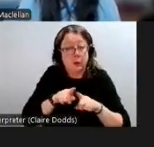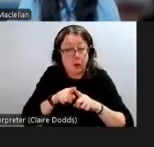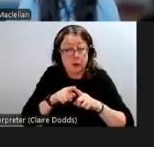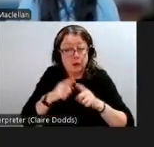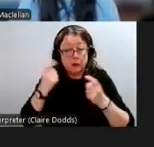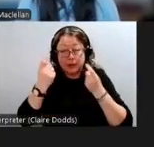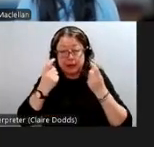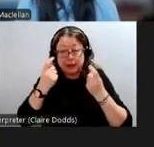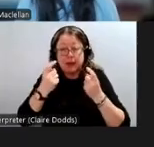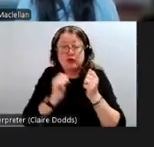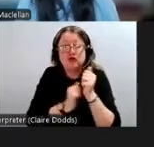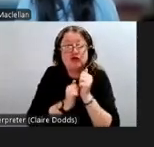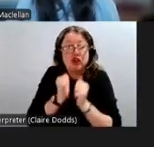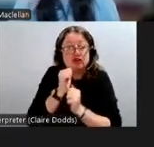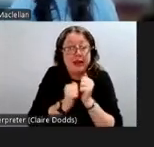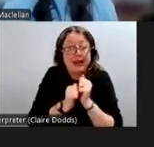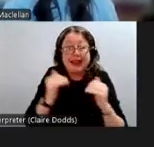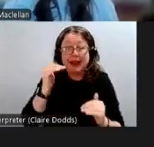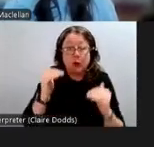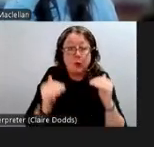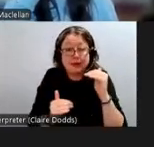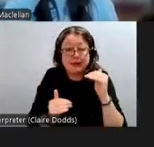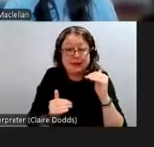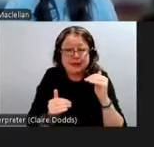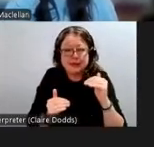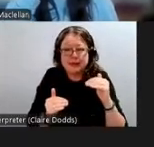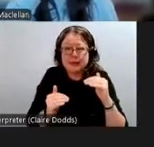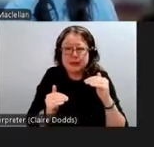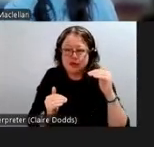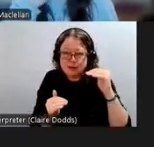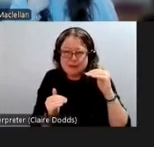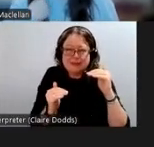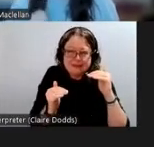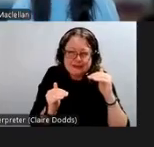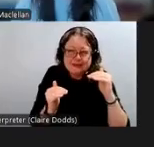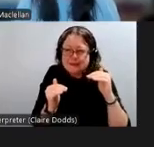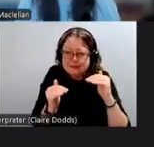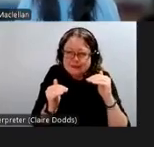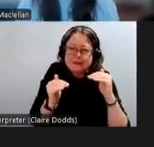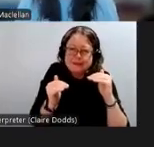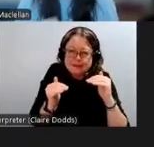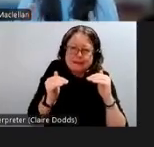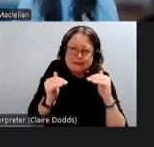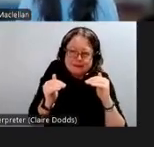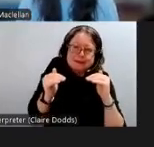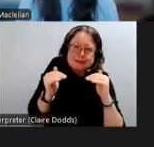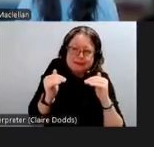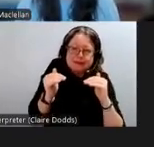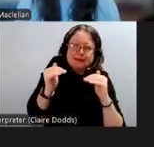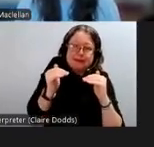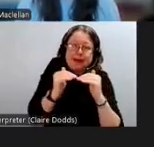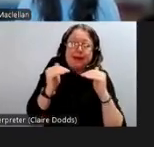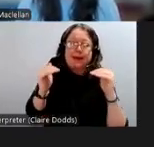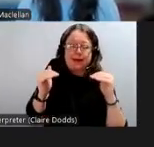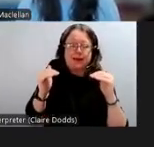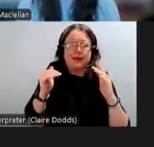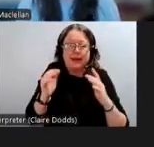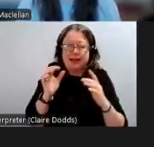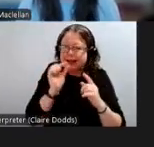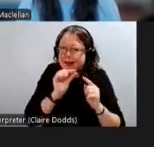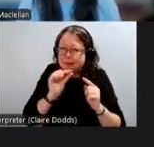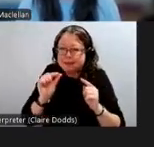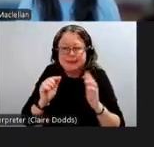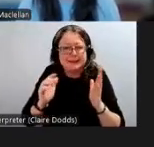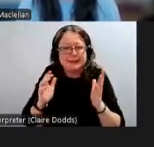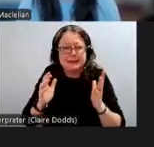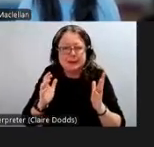at it bit by bit and working with other organisations such as Child Poverty Action Group, we can get that voice to the people